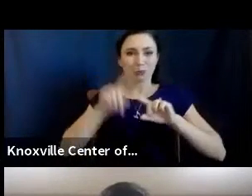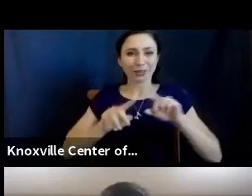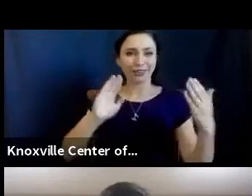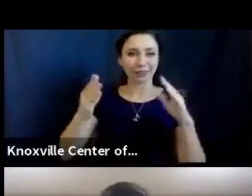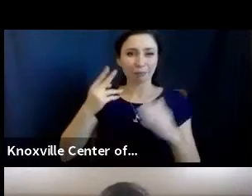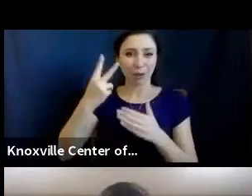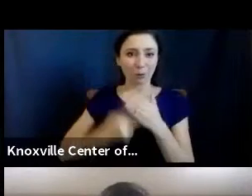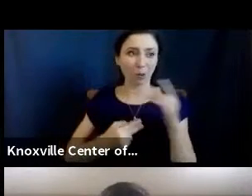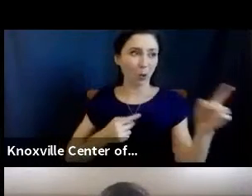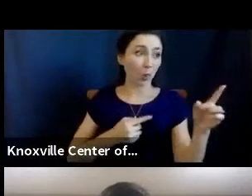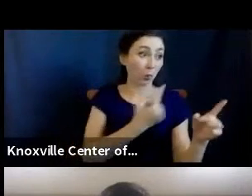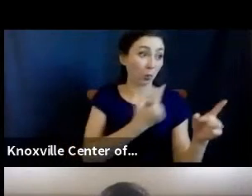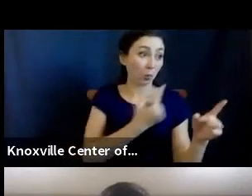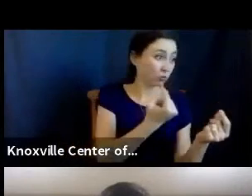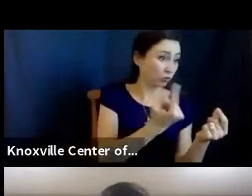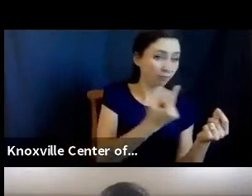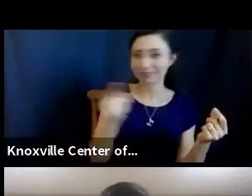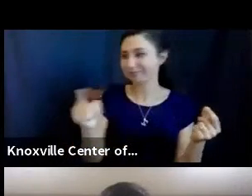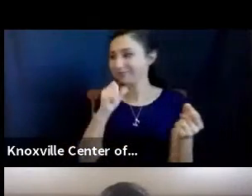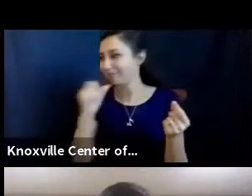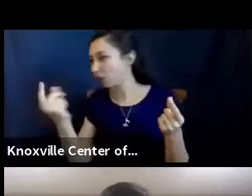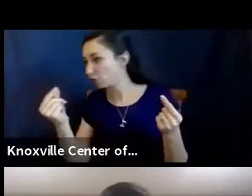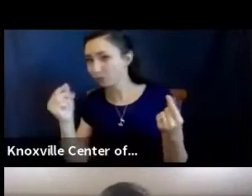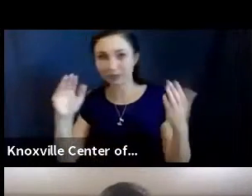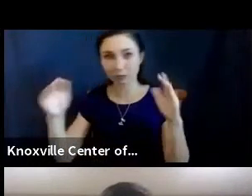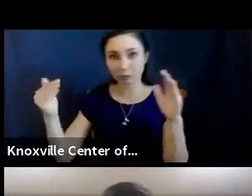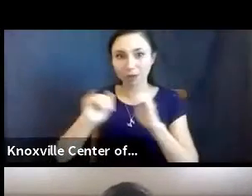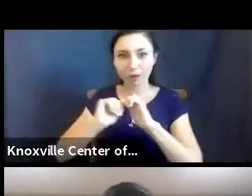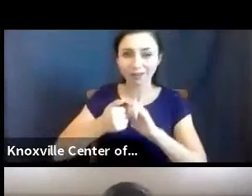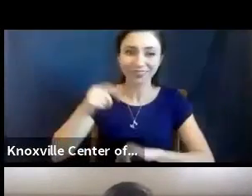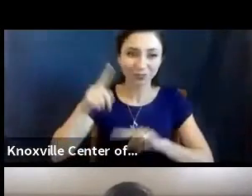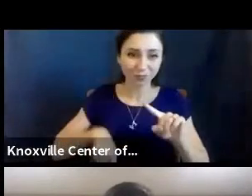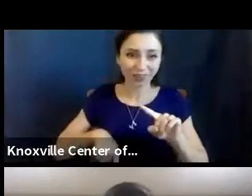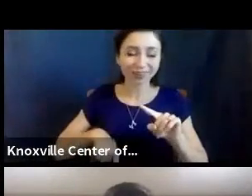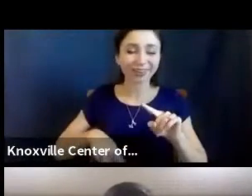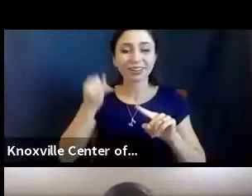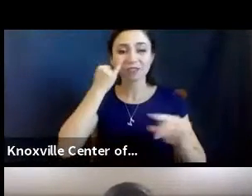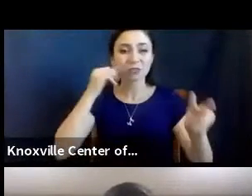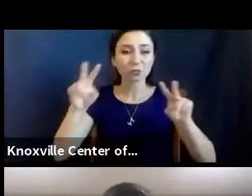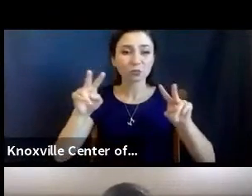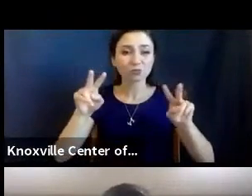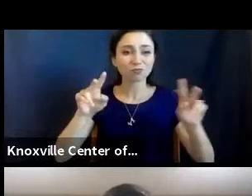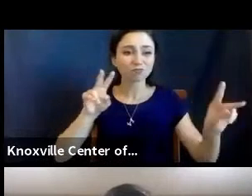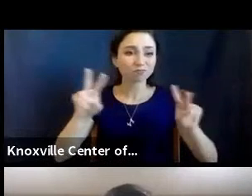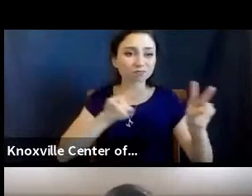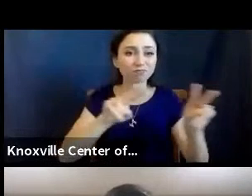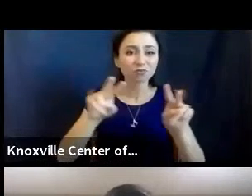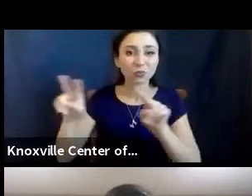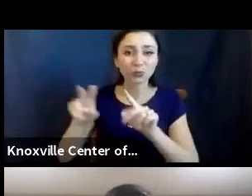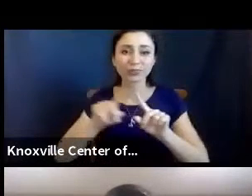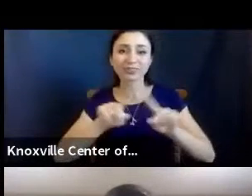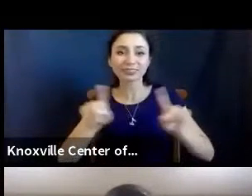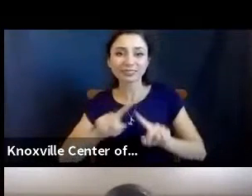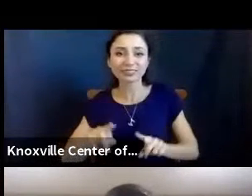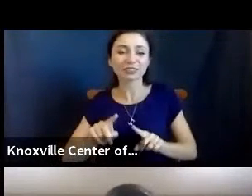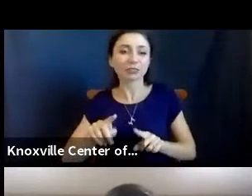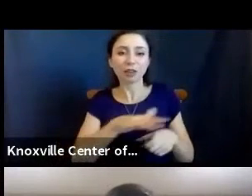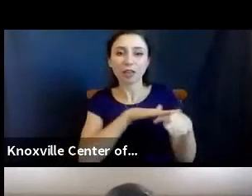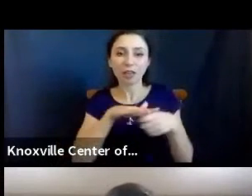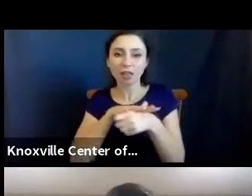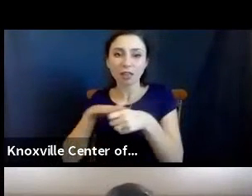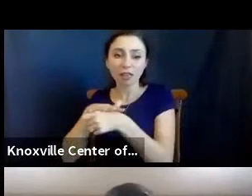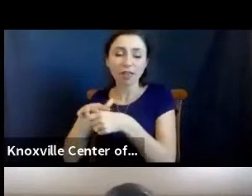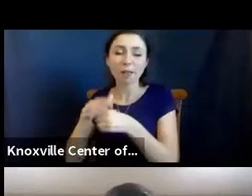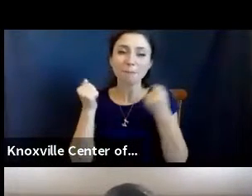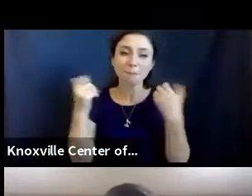all. Not only that, when we look at different jurisdictions across the country, there's bundles of regulations in place in